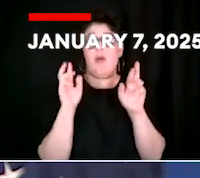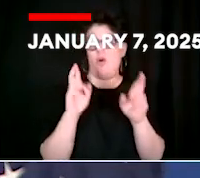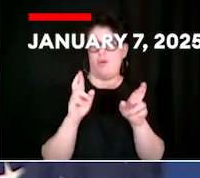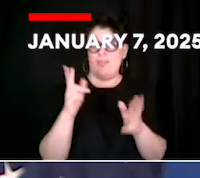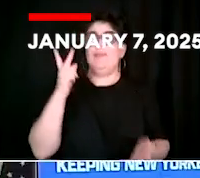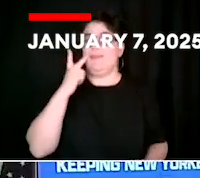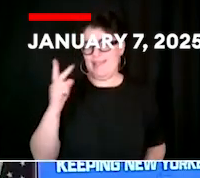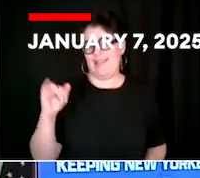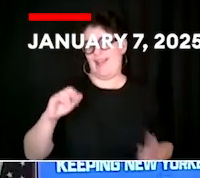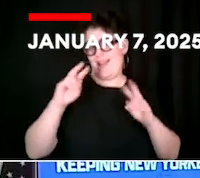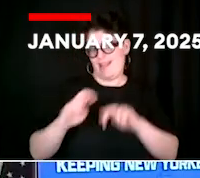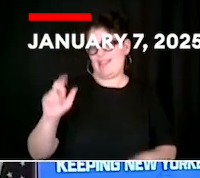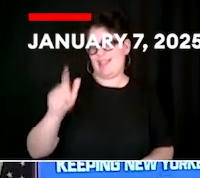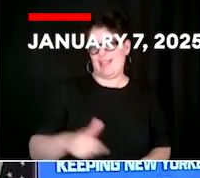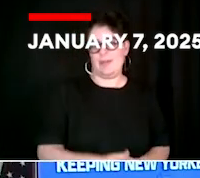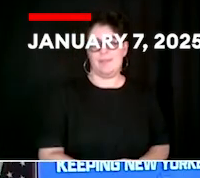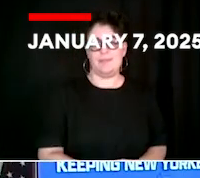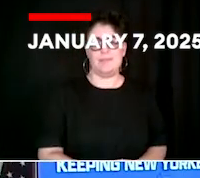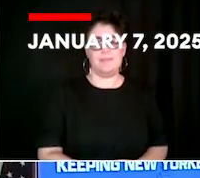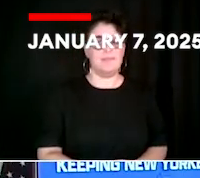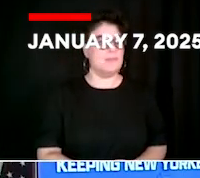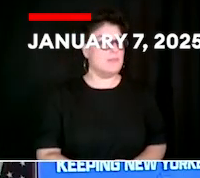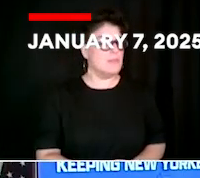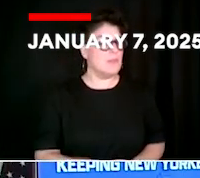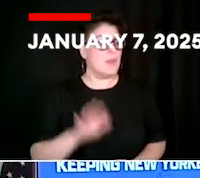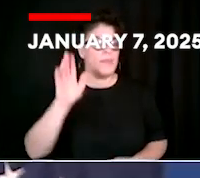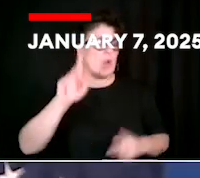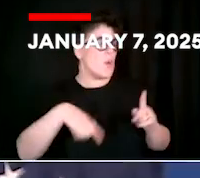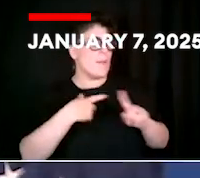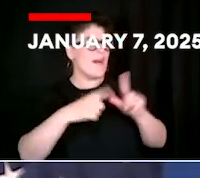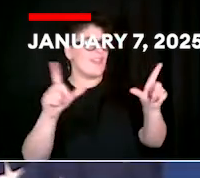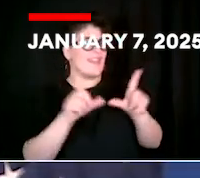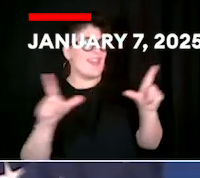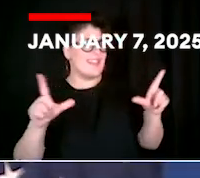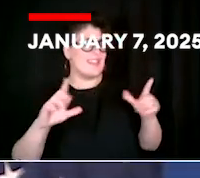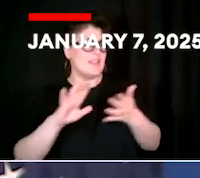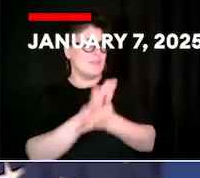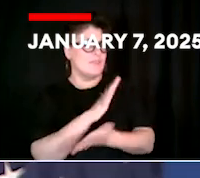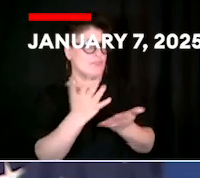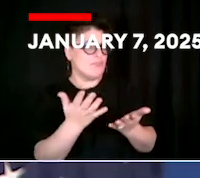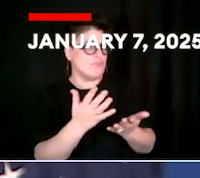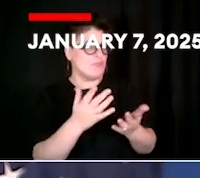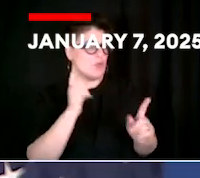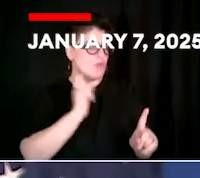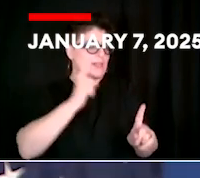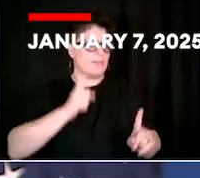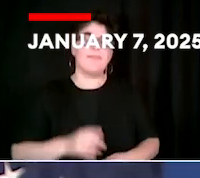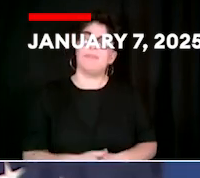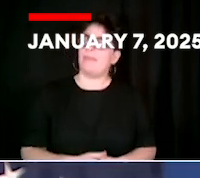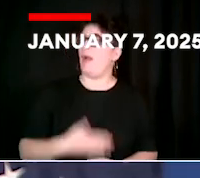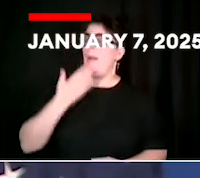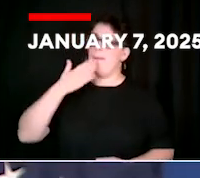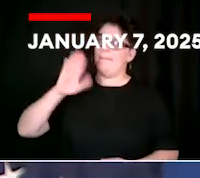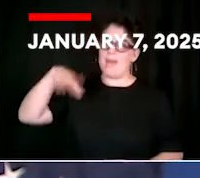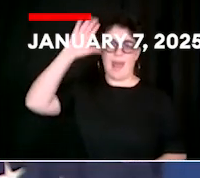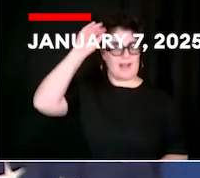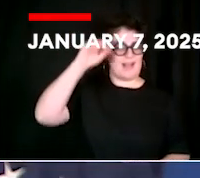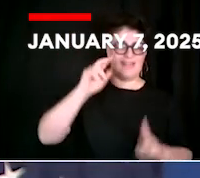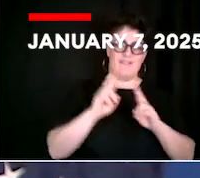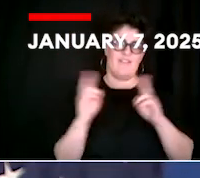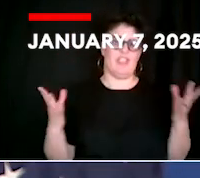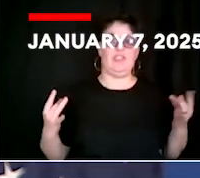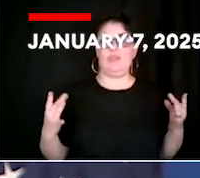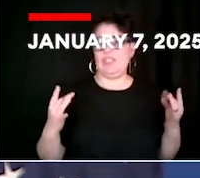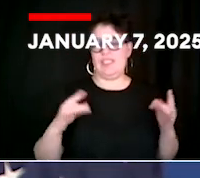The license plate crackdown? I'm sorry? The license You know, bad guys are so tricky in everything they do. I